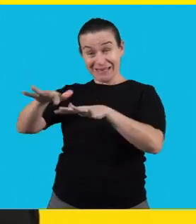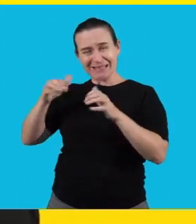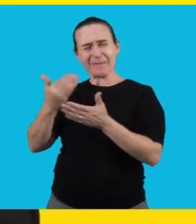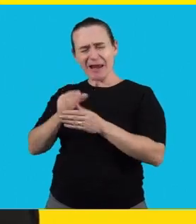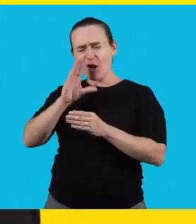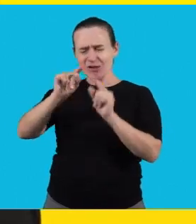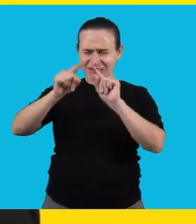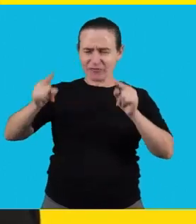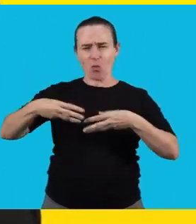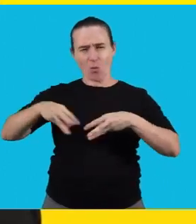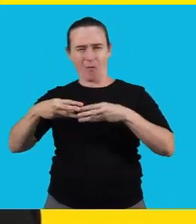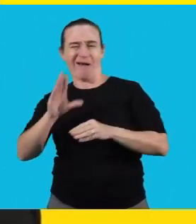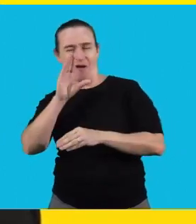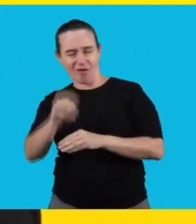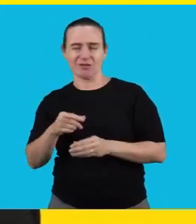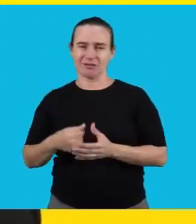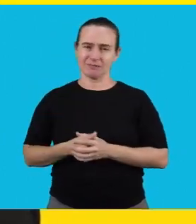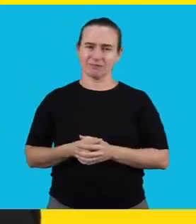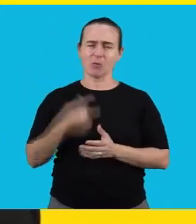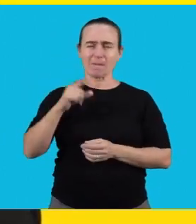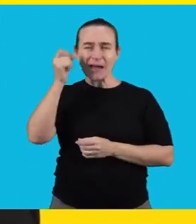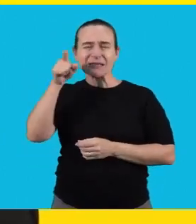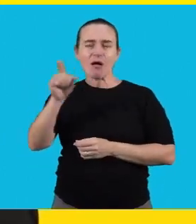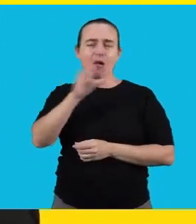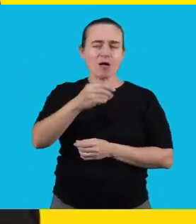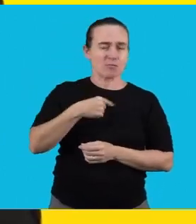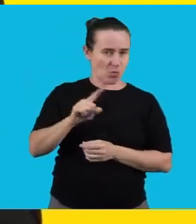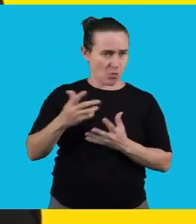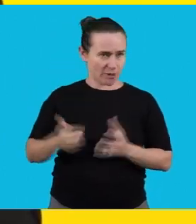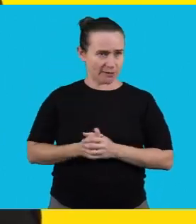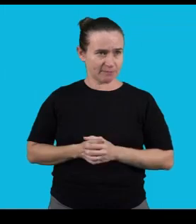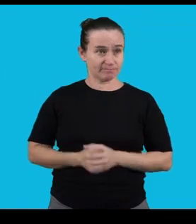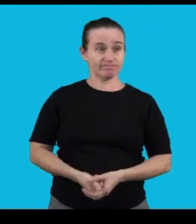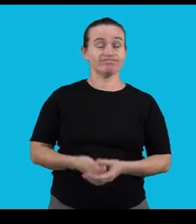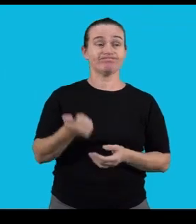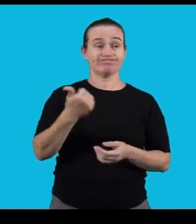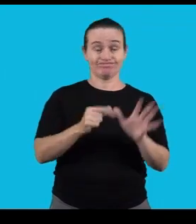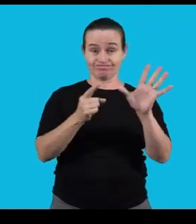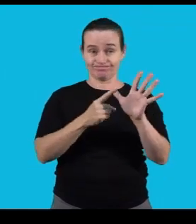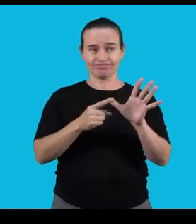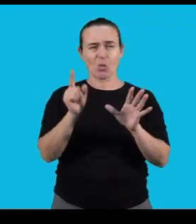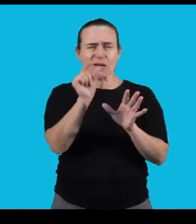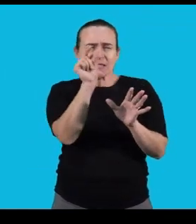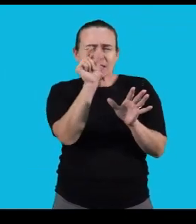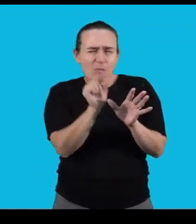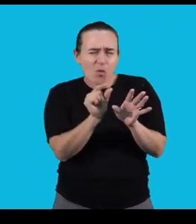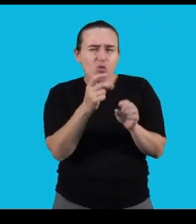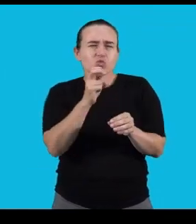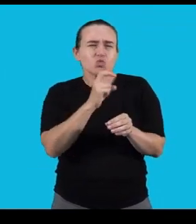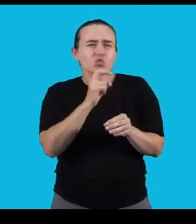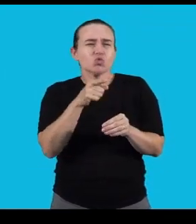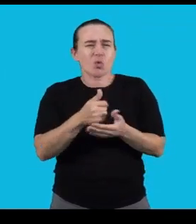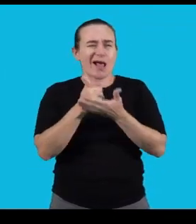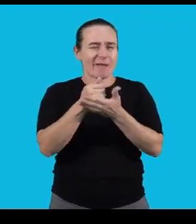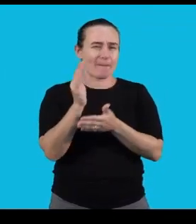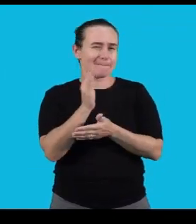examiners use, but they mean the same thing. Just know what they're asking for to get your marks. 345, name the small device that is